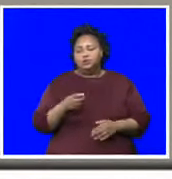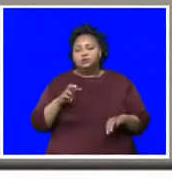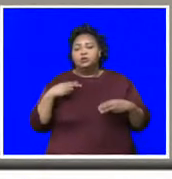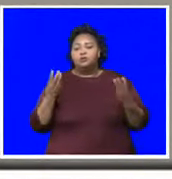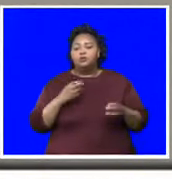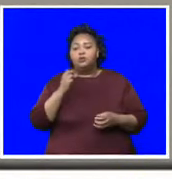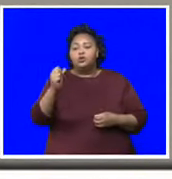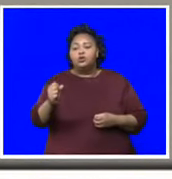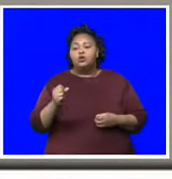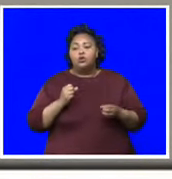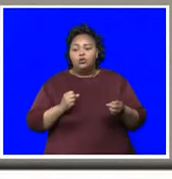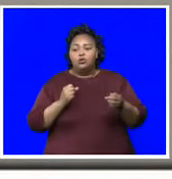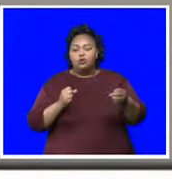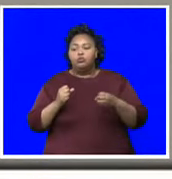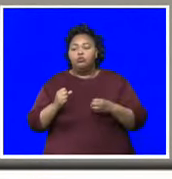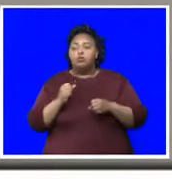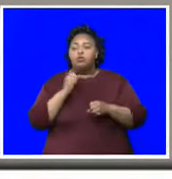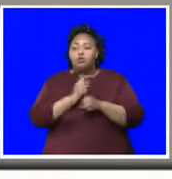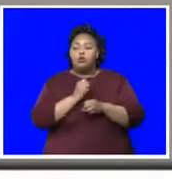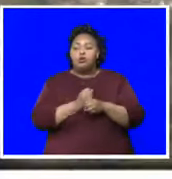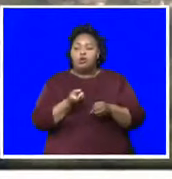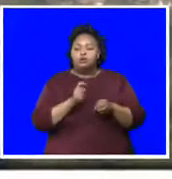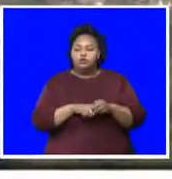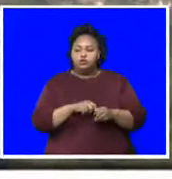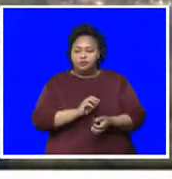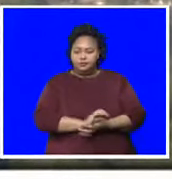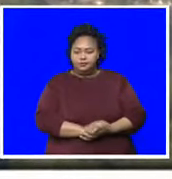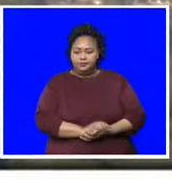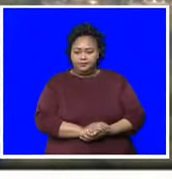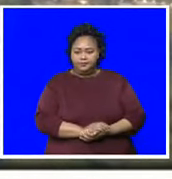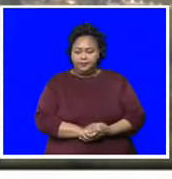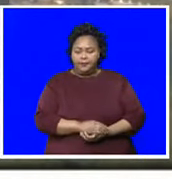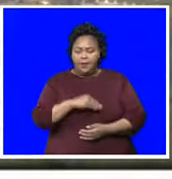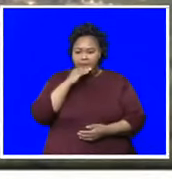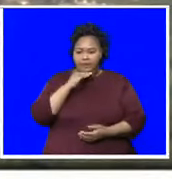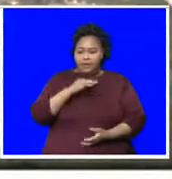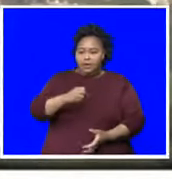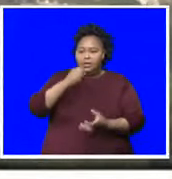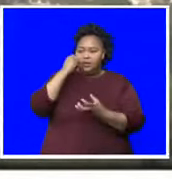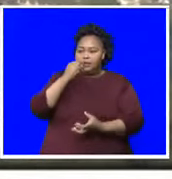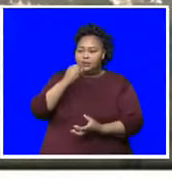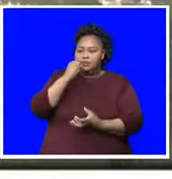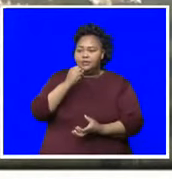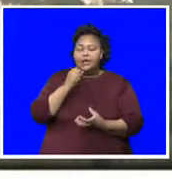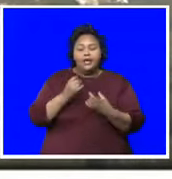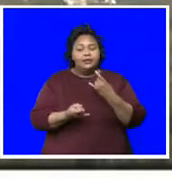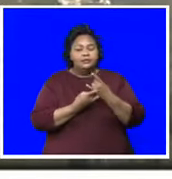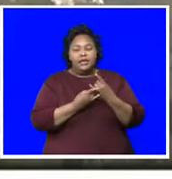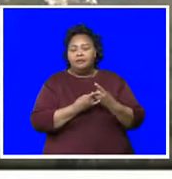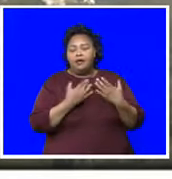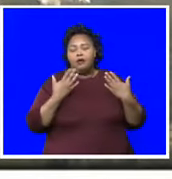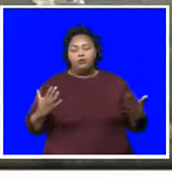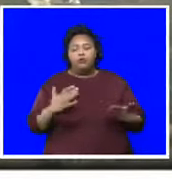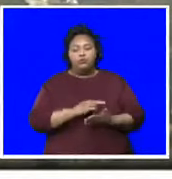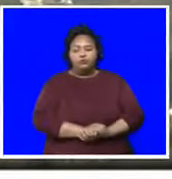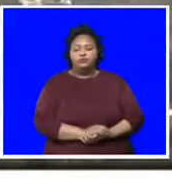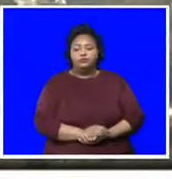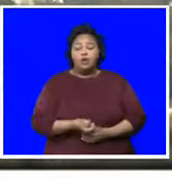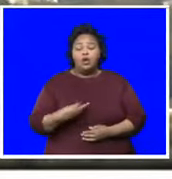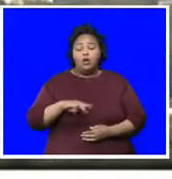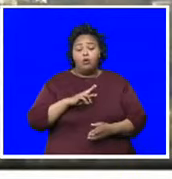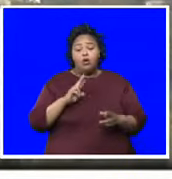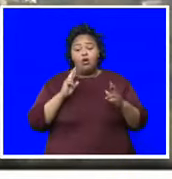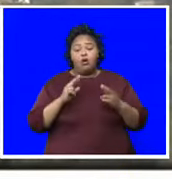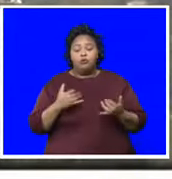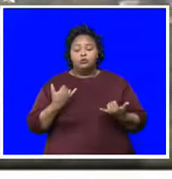ukuthi bacasheke out of le initiative lena le yendekile yale scheme so uthi nje singasho lokuthi siyathemba lokuthi